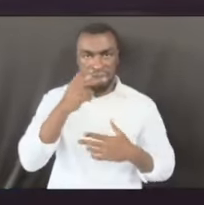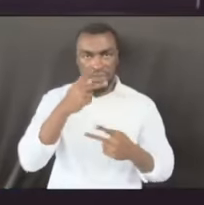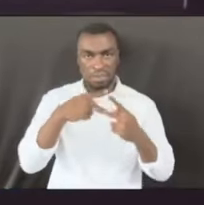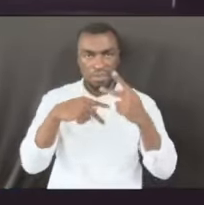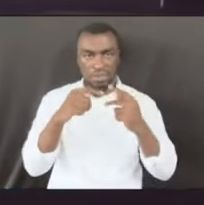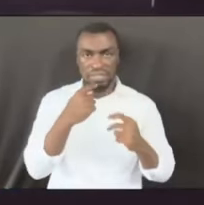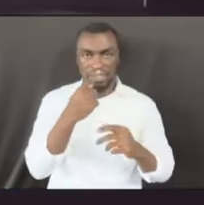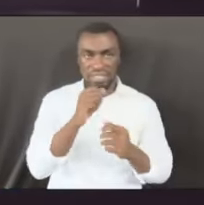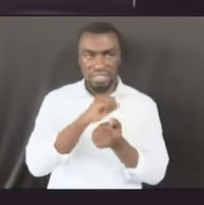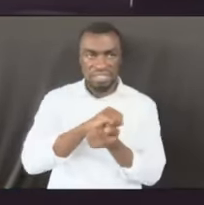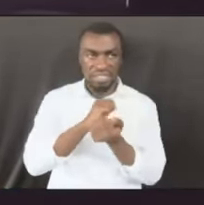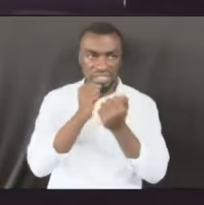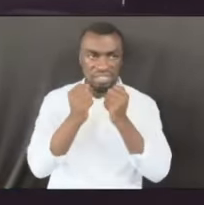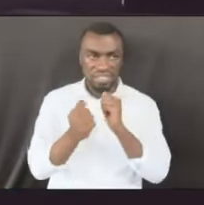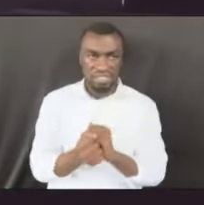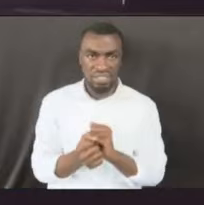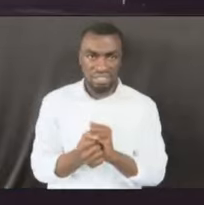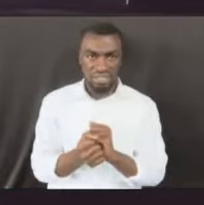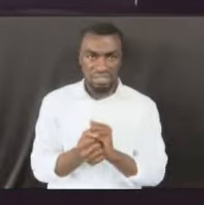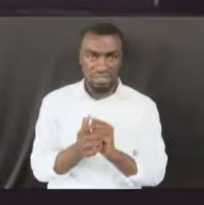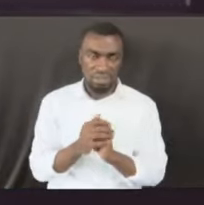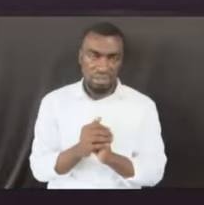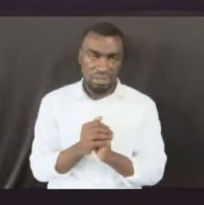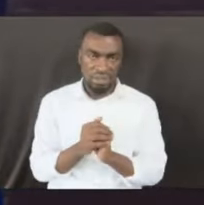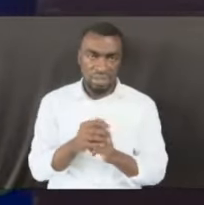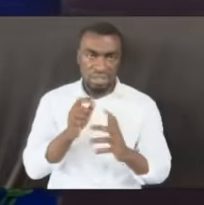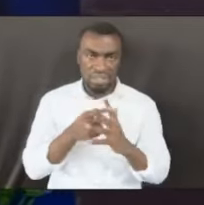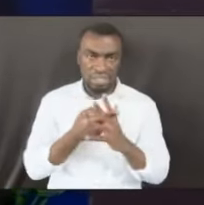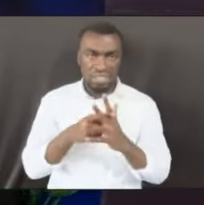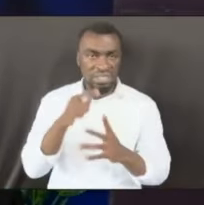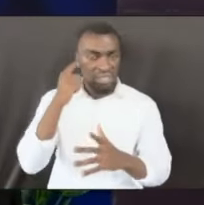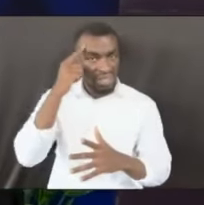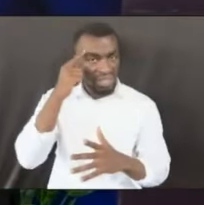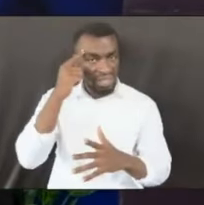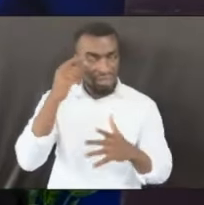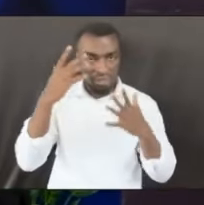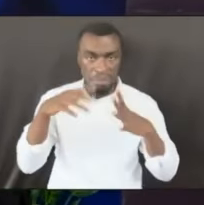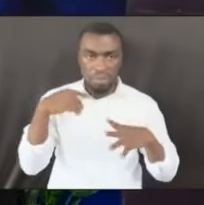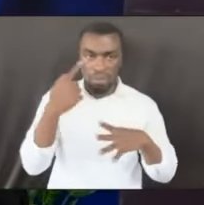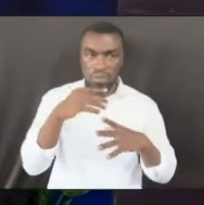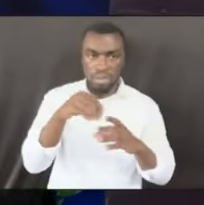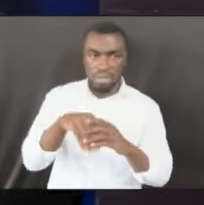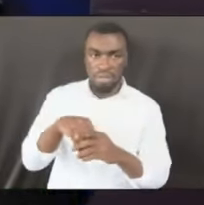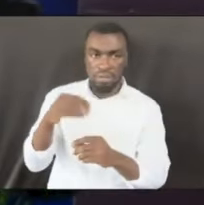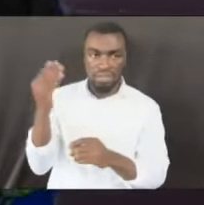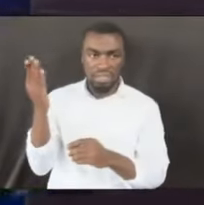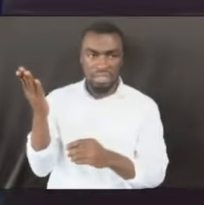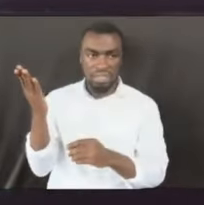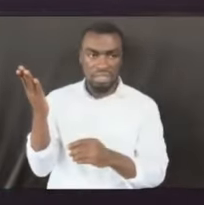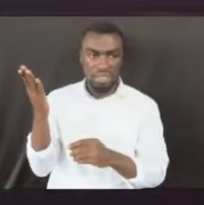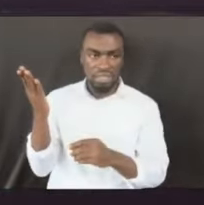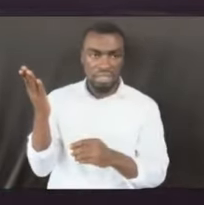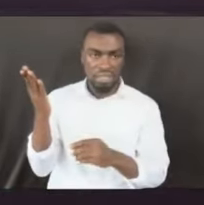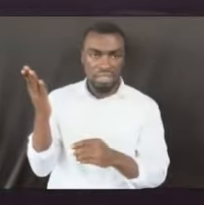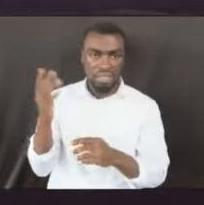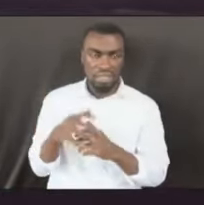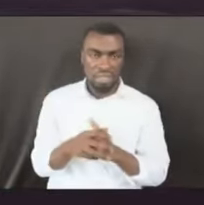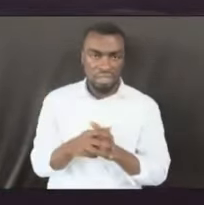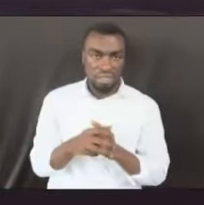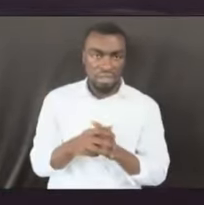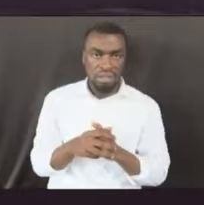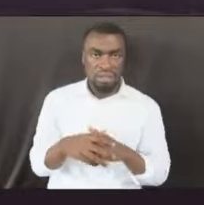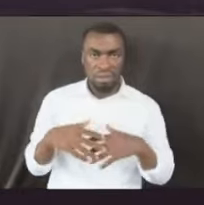of things. Begin now thinking about those ones who are outside. Next Sabbath, a music Sabbath, wonderful